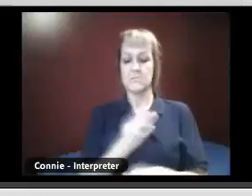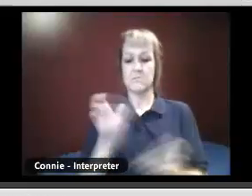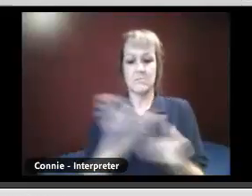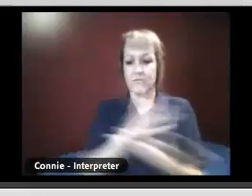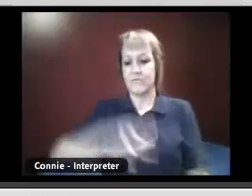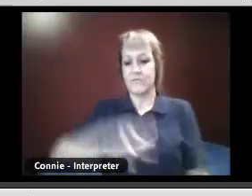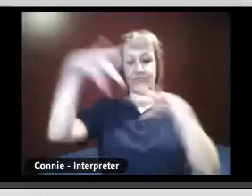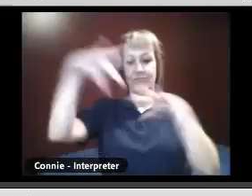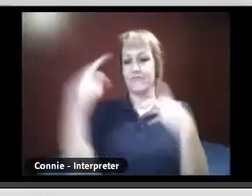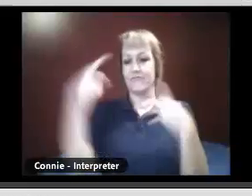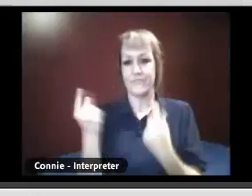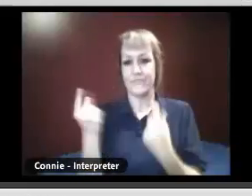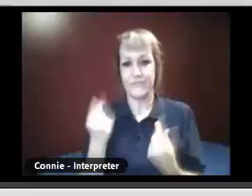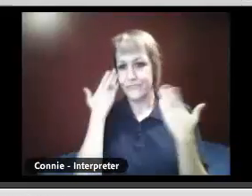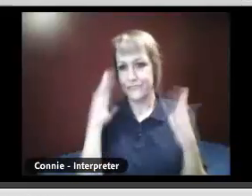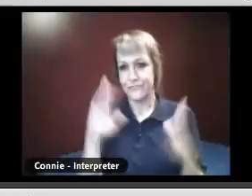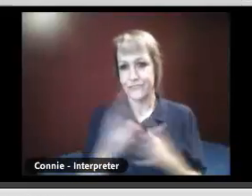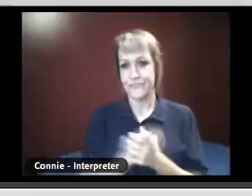know what to do.